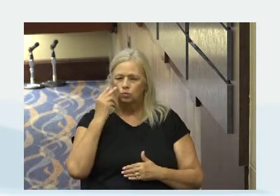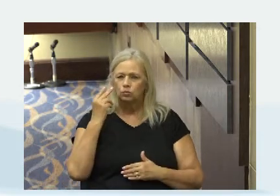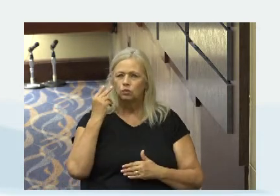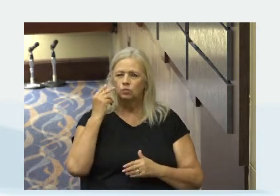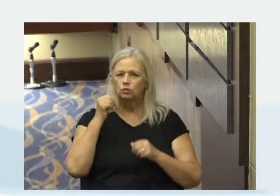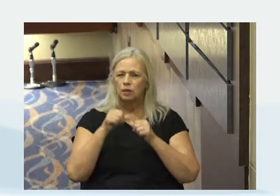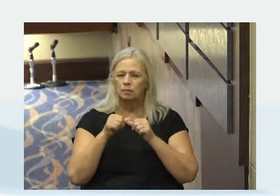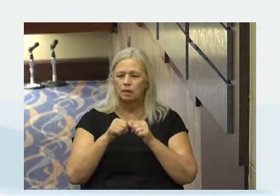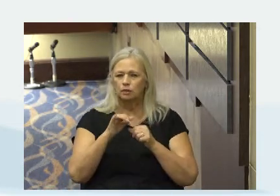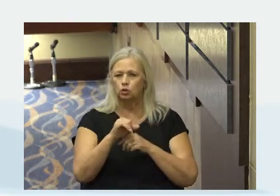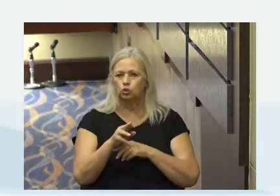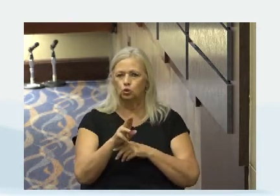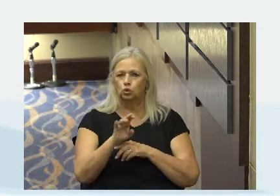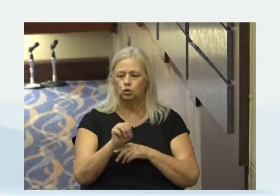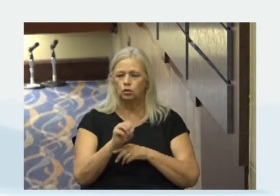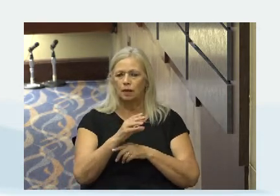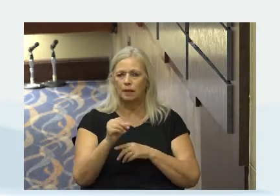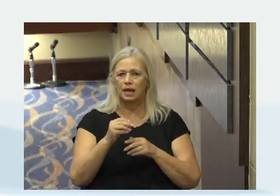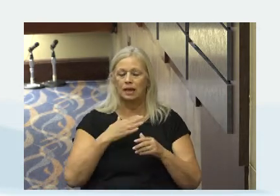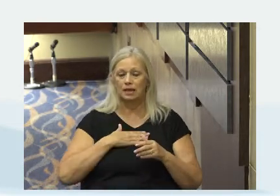by City Resolution